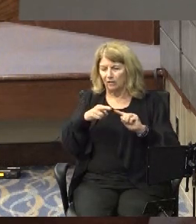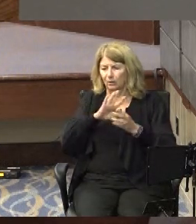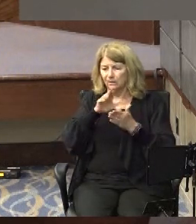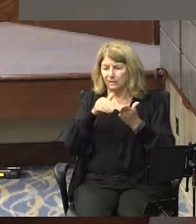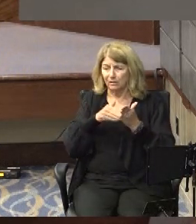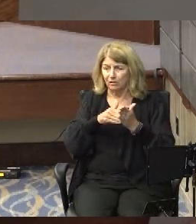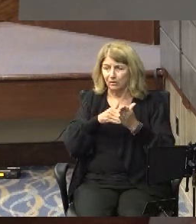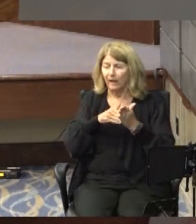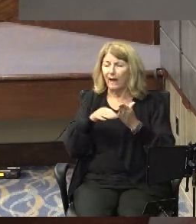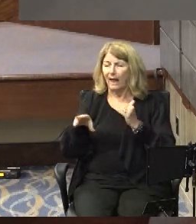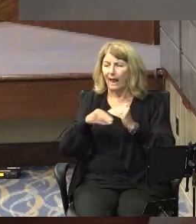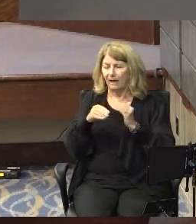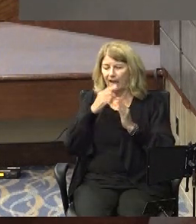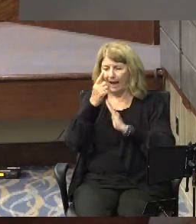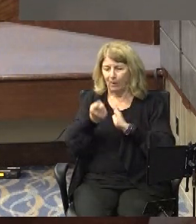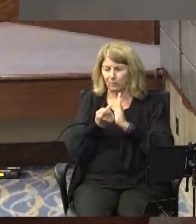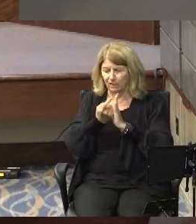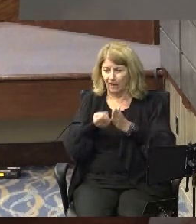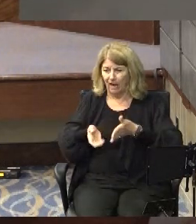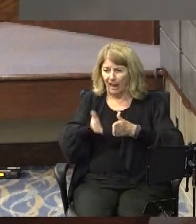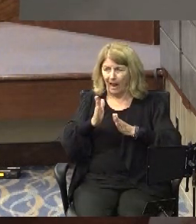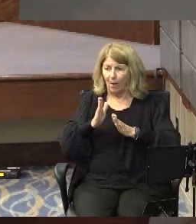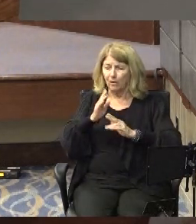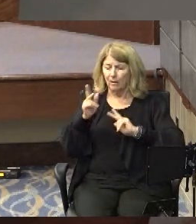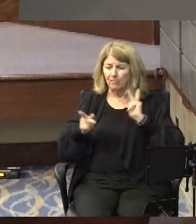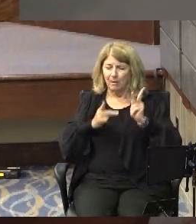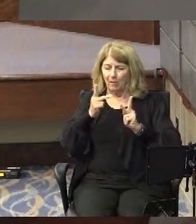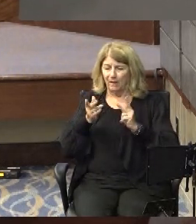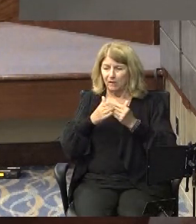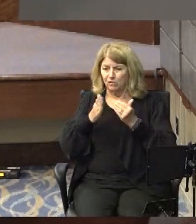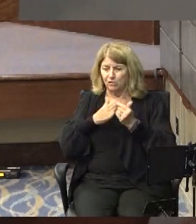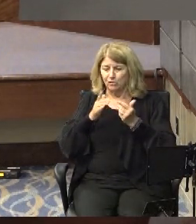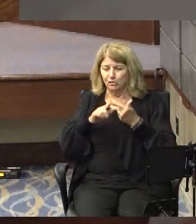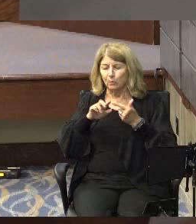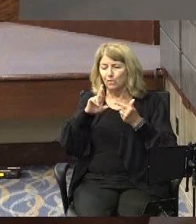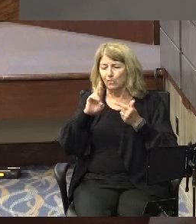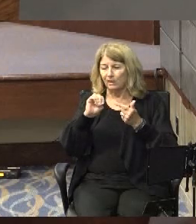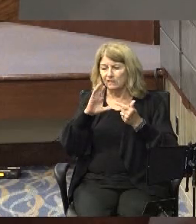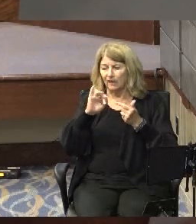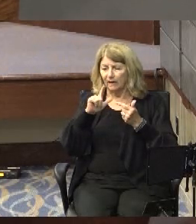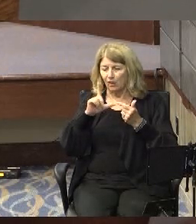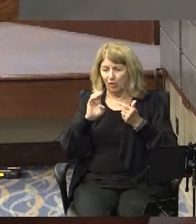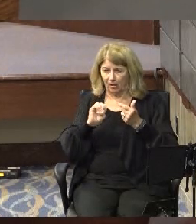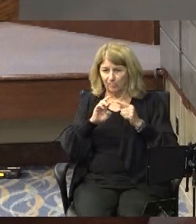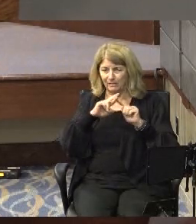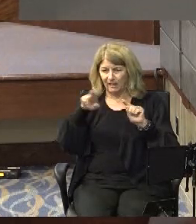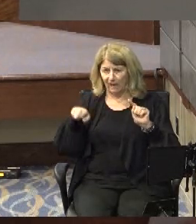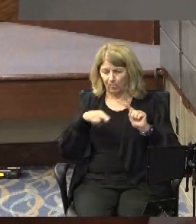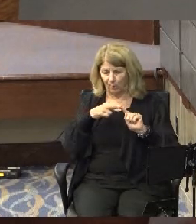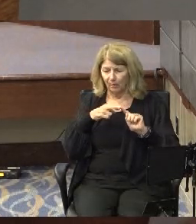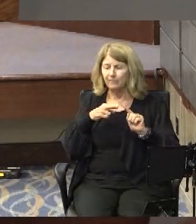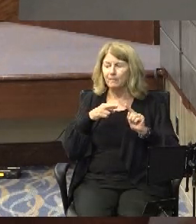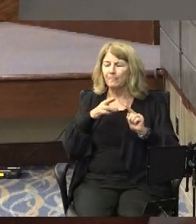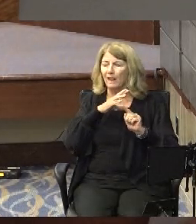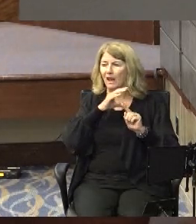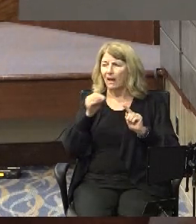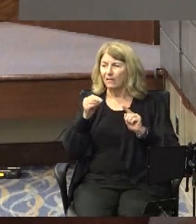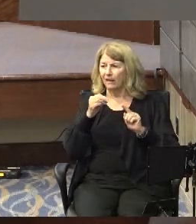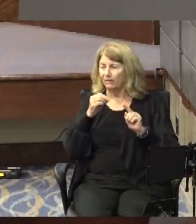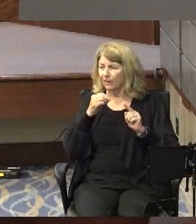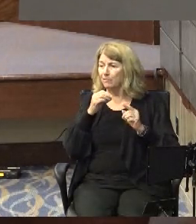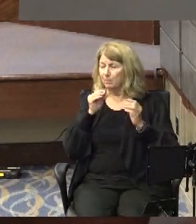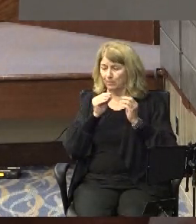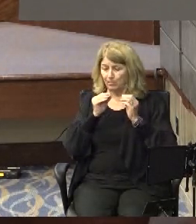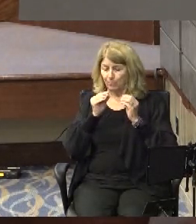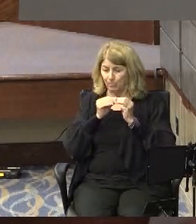hours, enabling residents greater convenience in recycling. And a citywide recycling program has recently been made more robust by